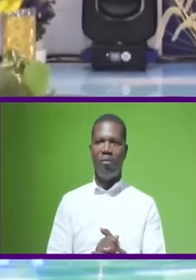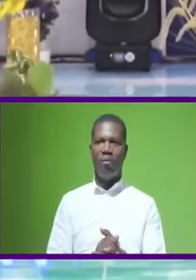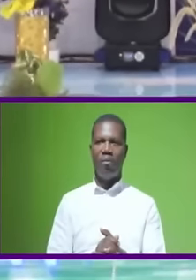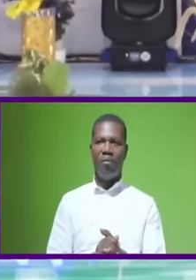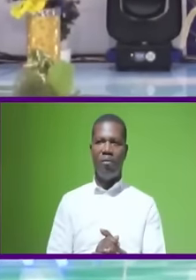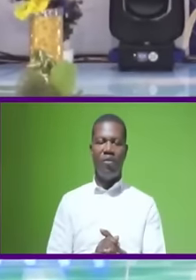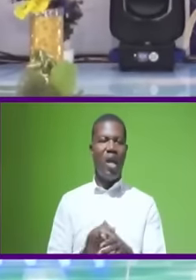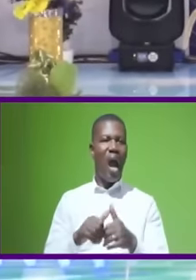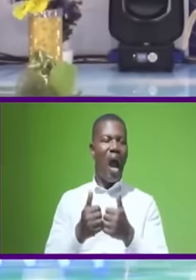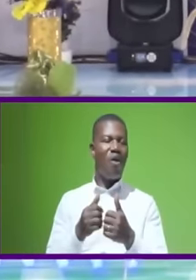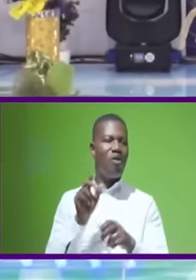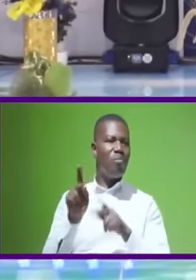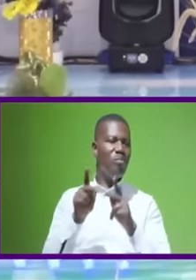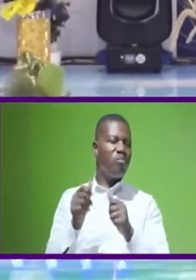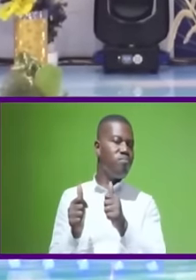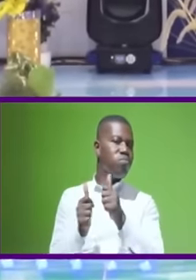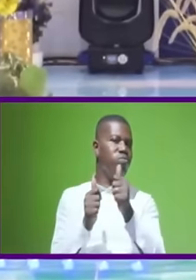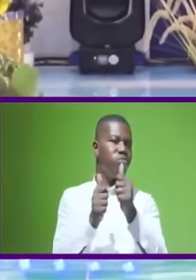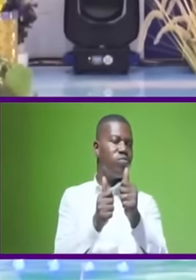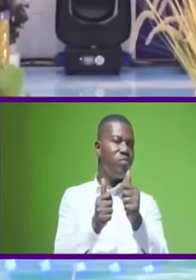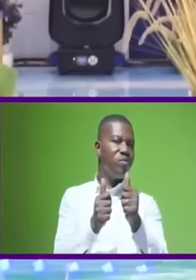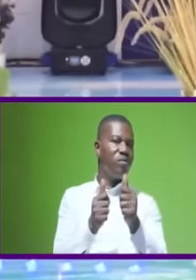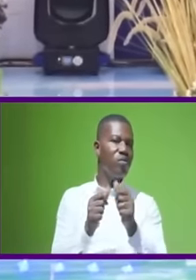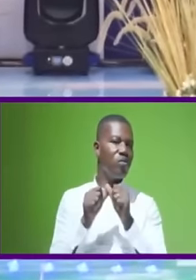at you. How can your